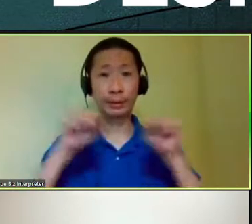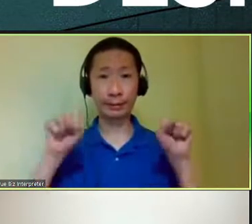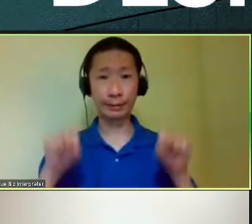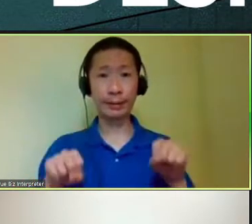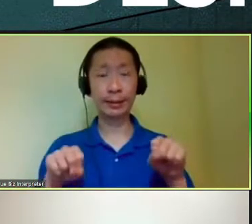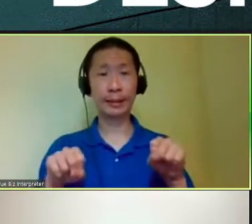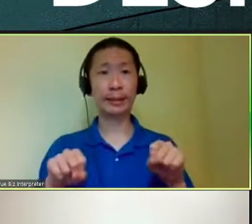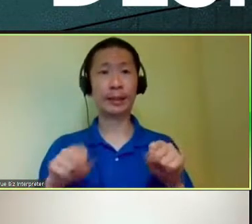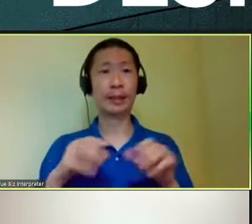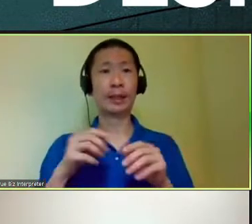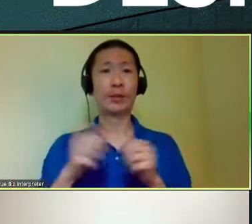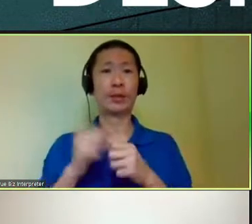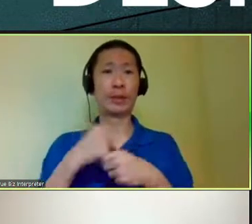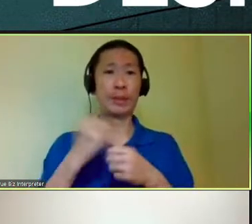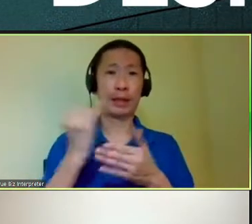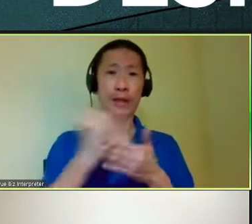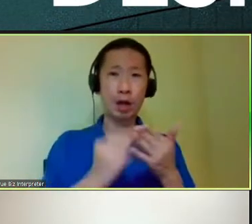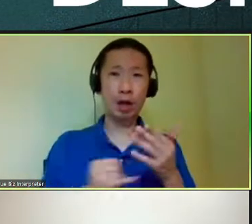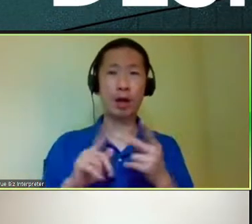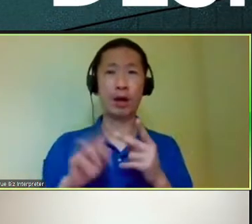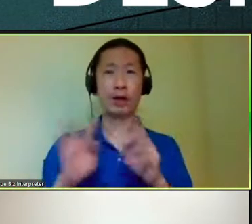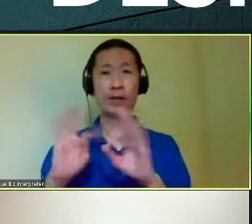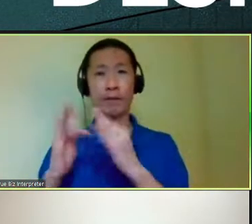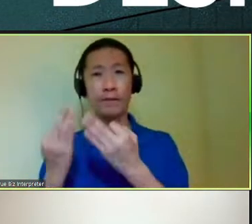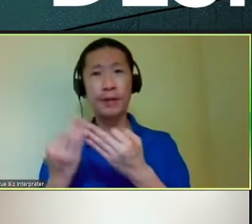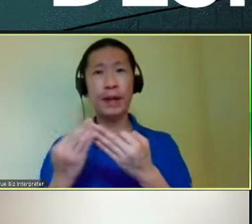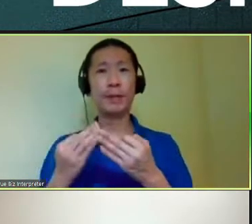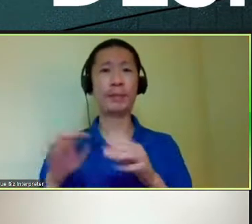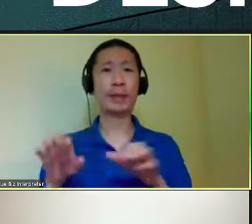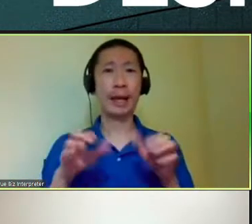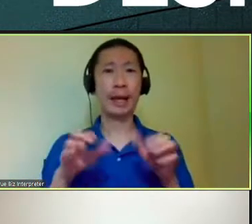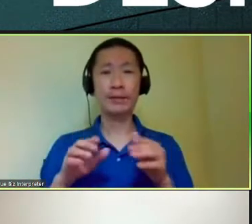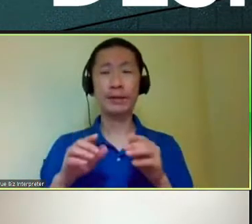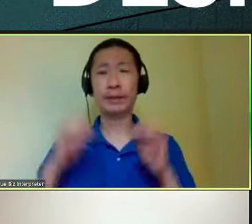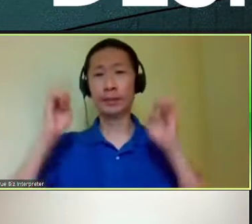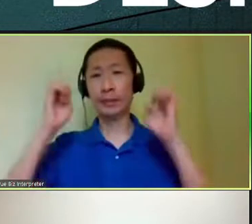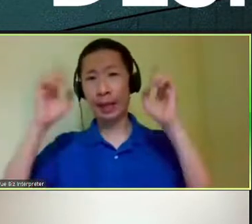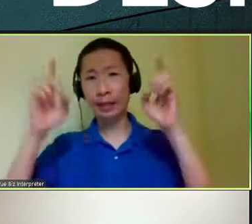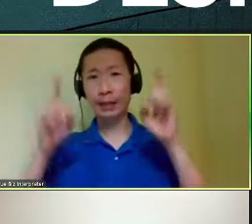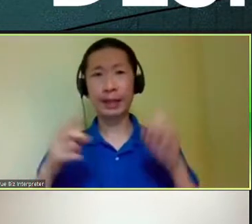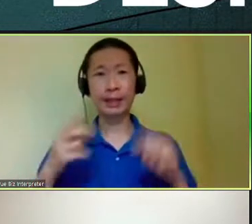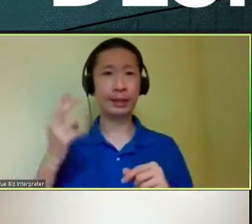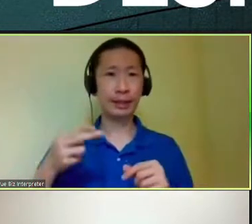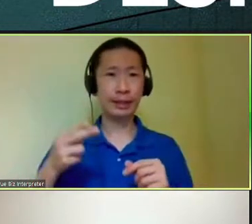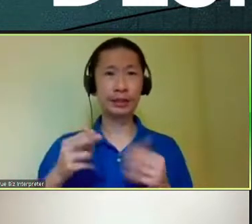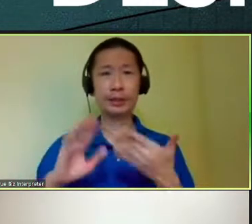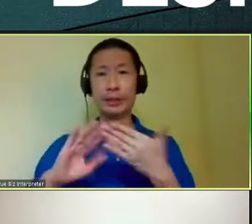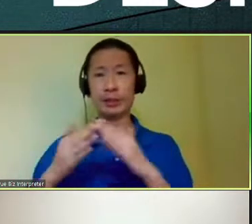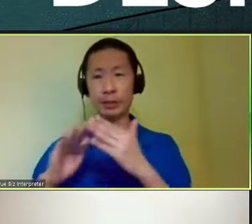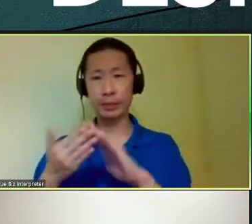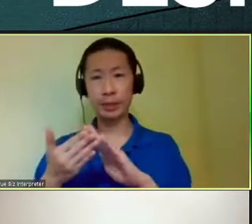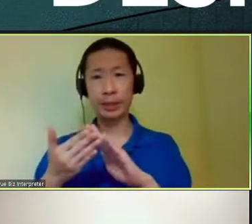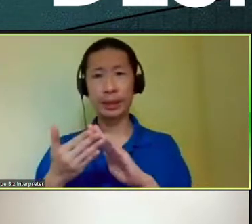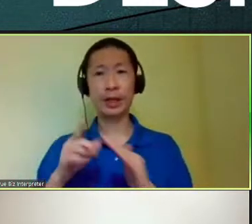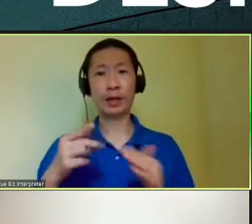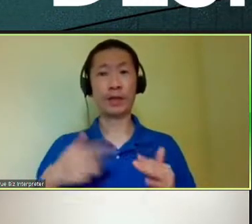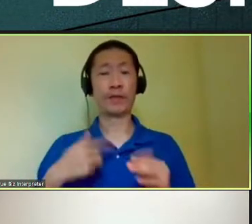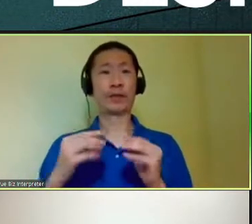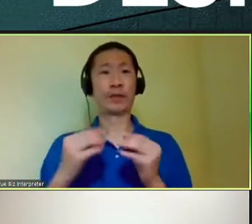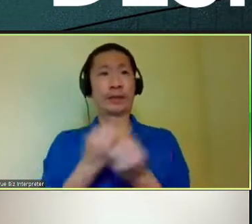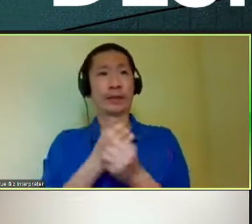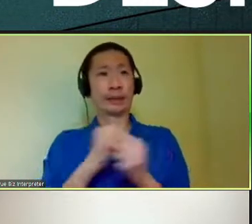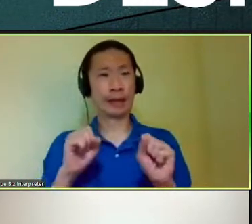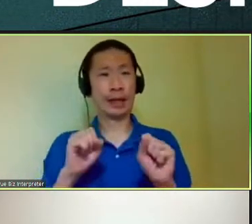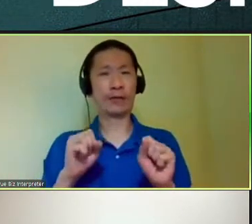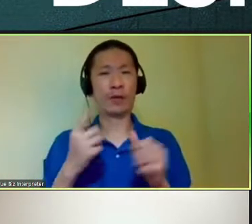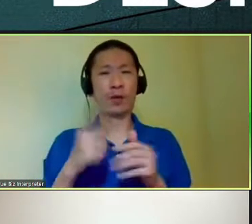in art making or in your family or in activism, in education, in history, in community that you feel safe or liberated. And what